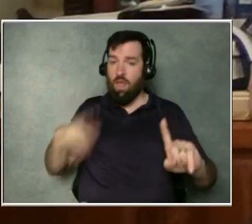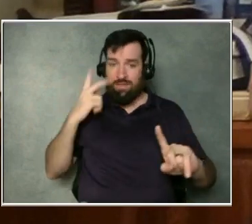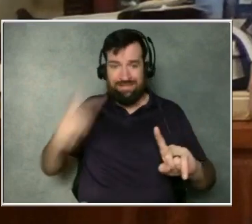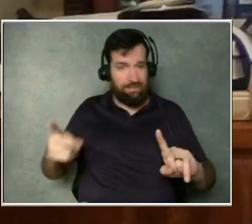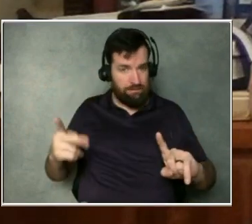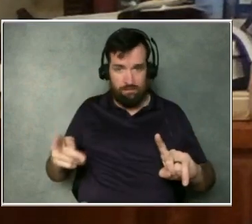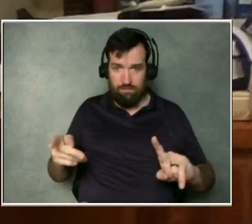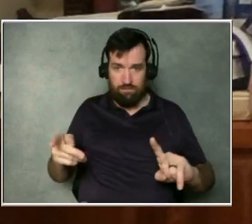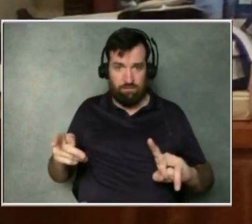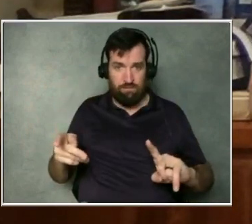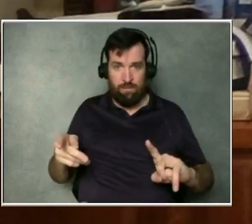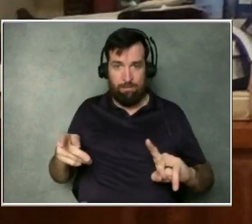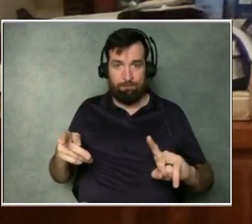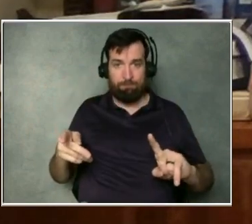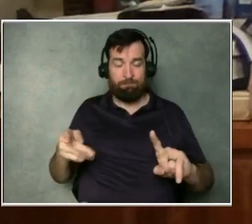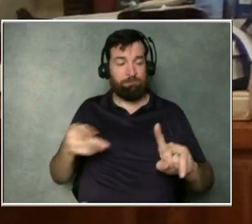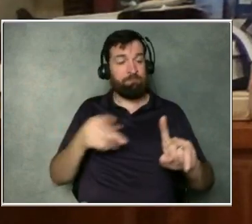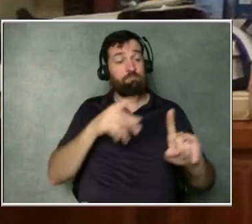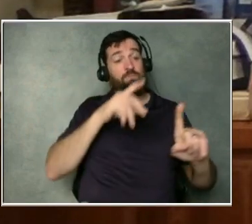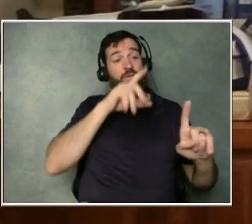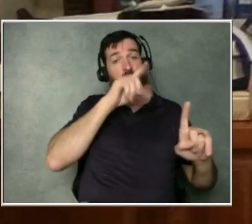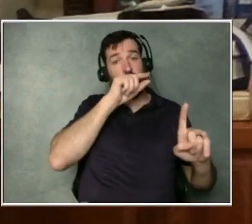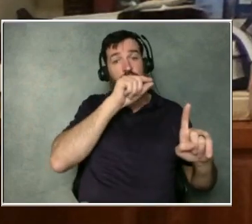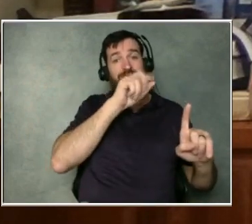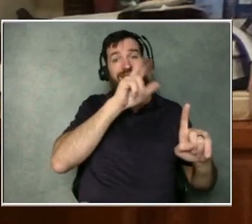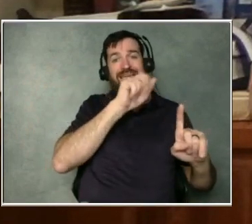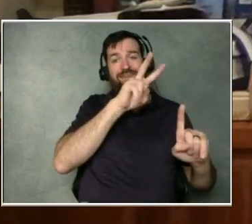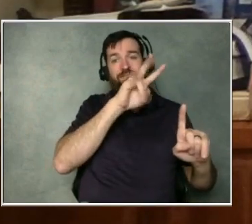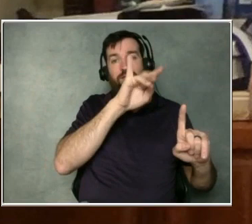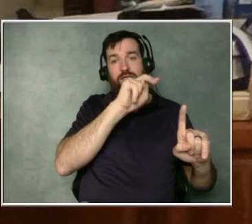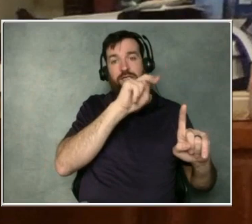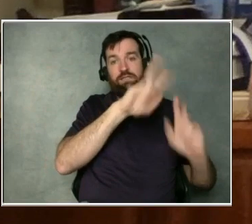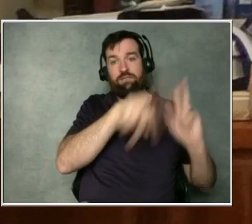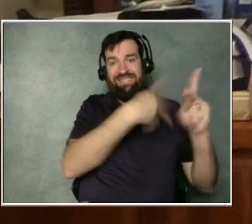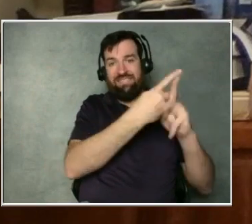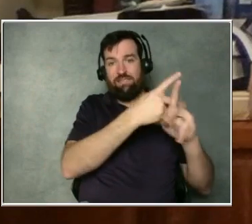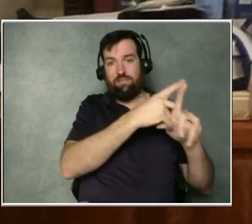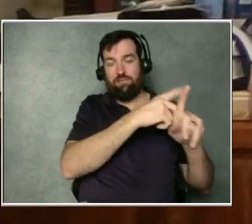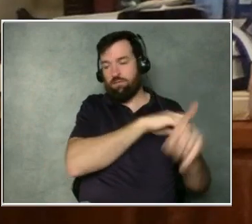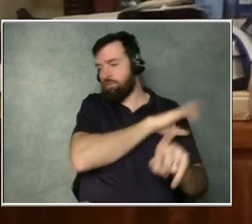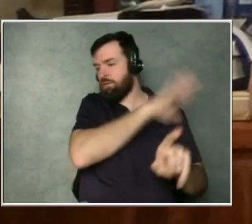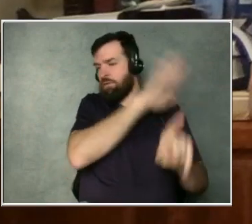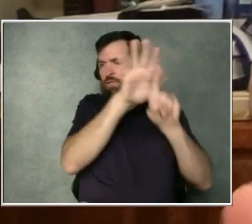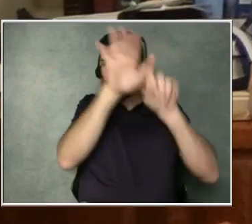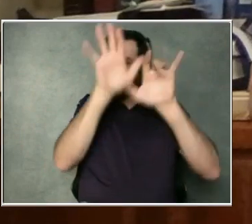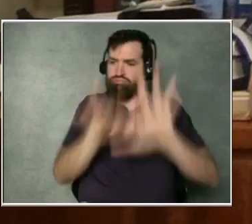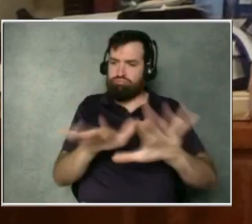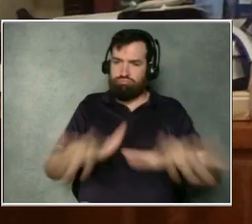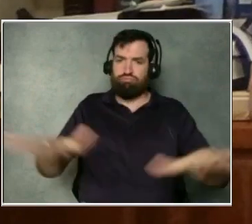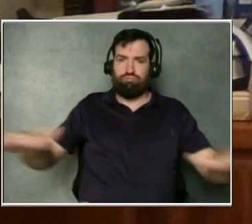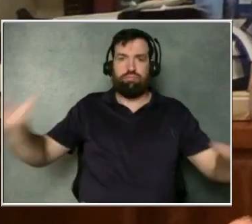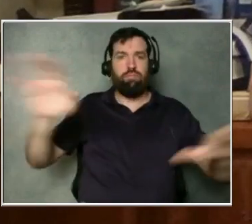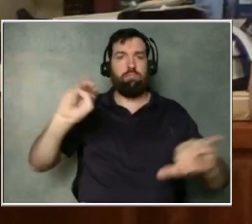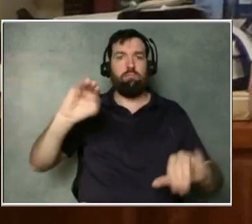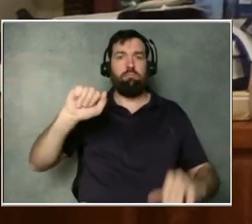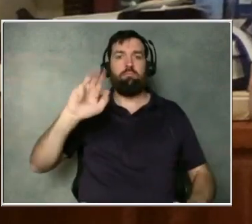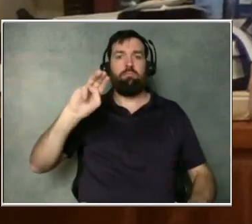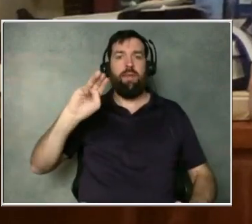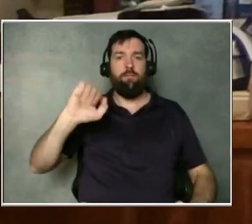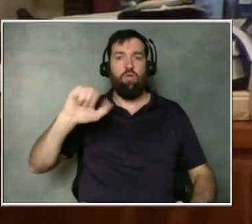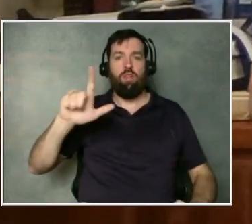before is a jump from avian species into a whole variety of mammalian